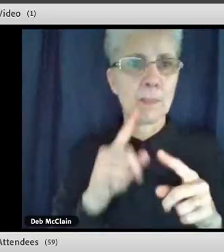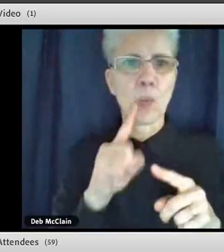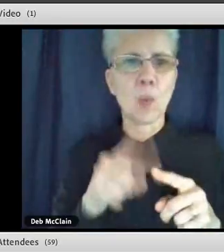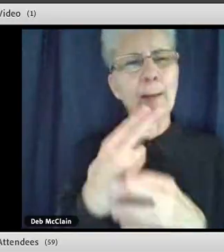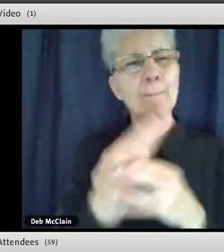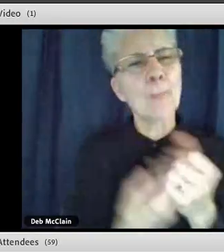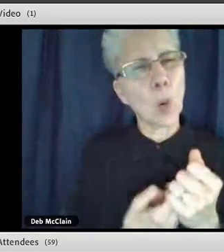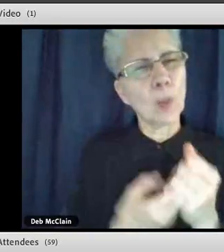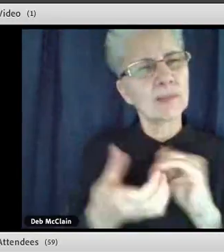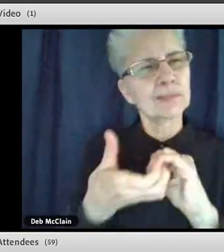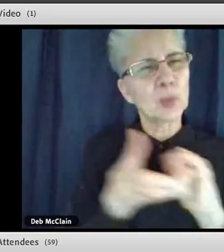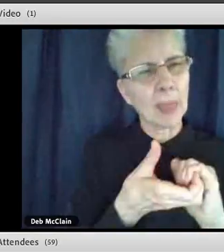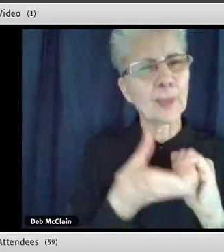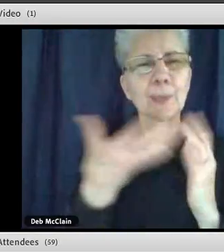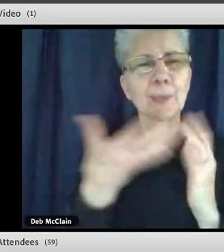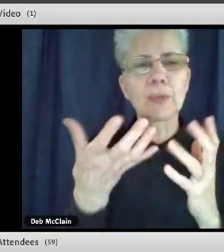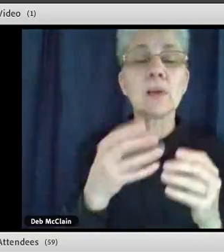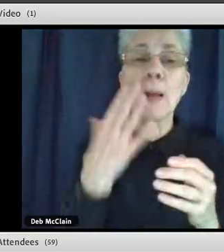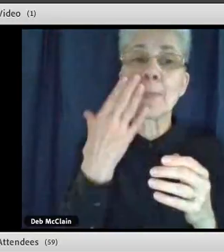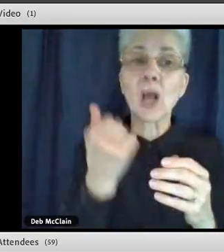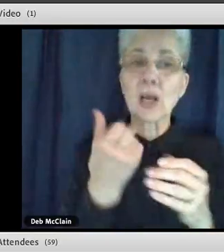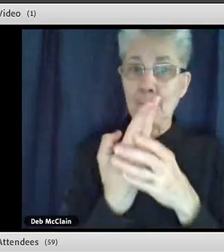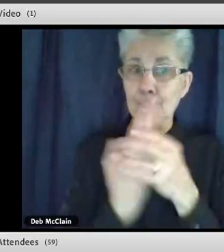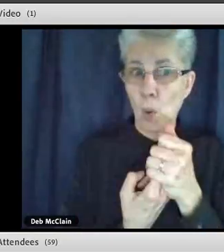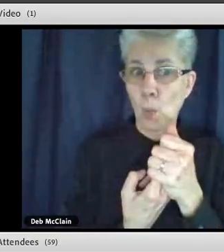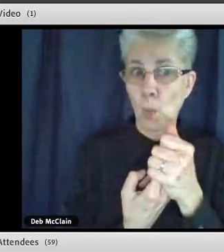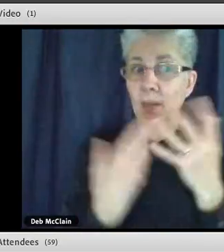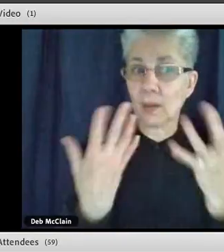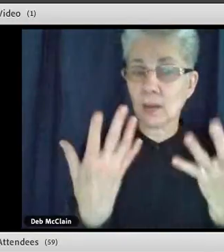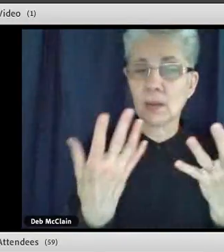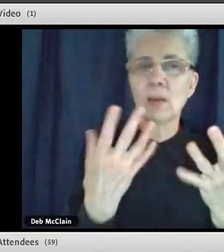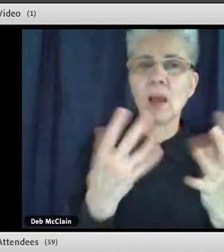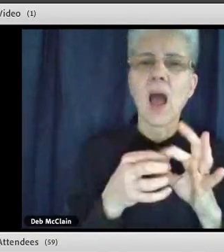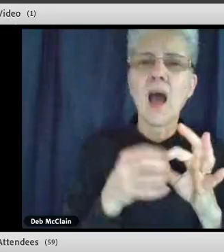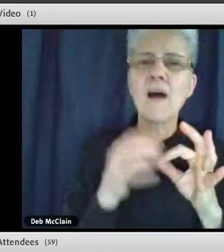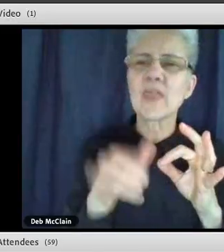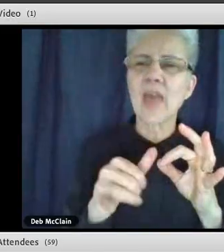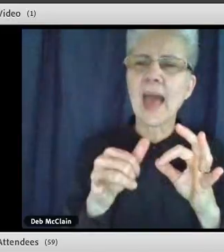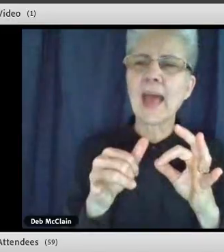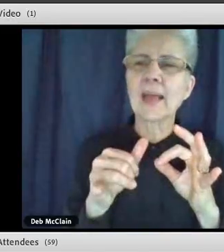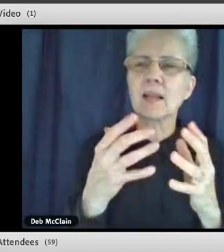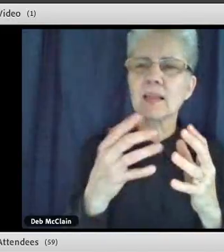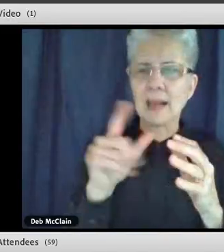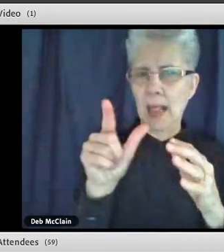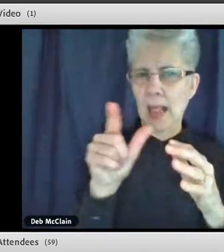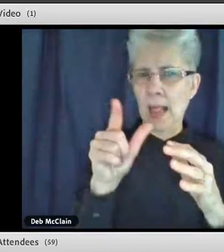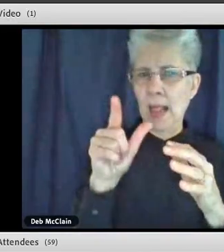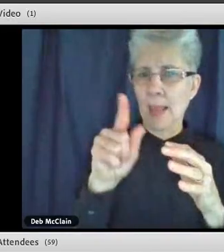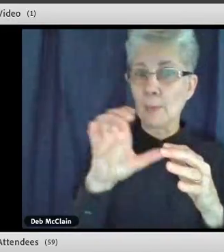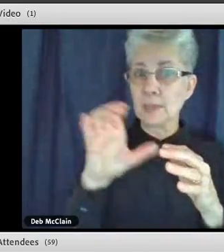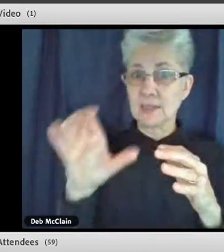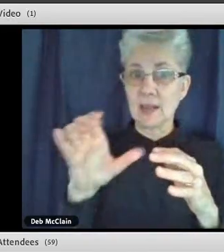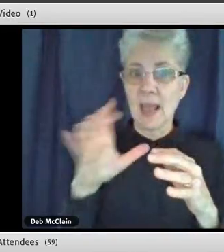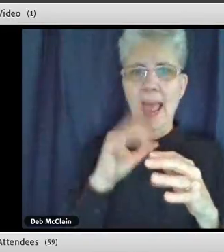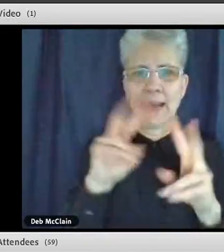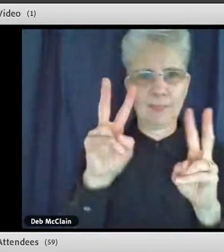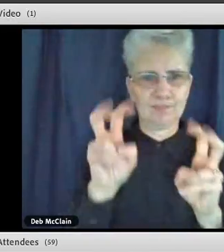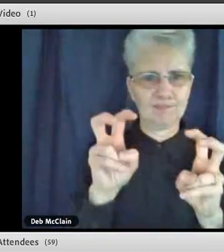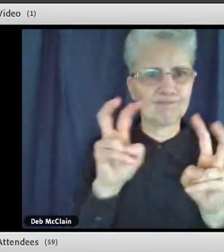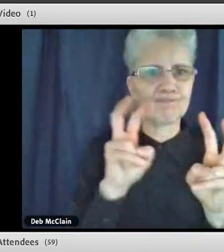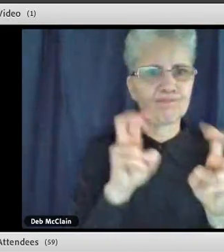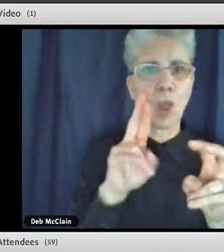you could say, because both of the like Library of Congress subject headings and RDA, you'll want